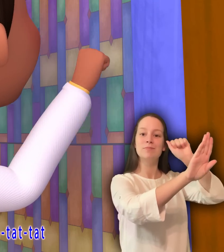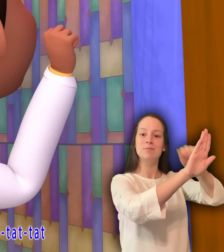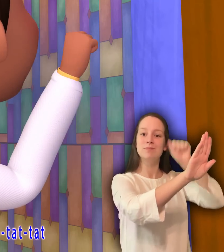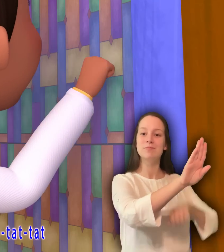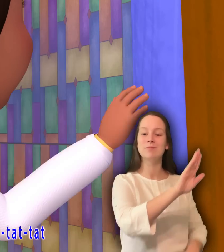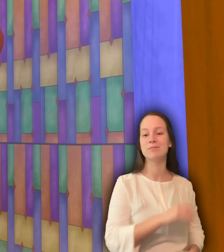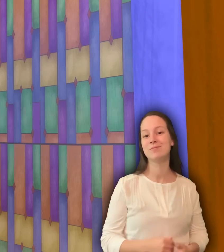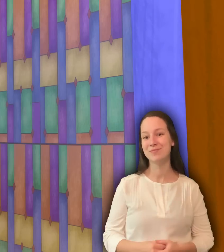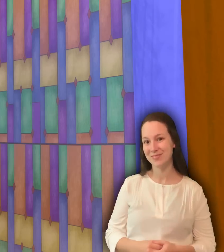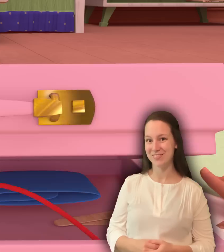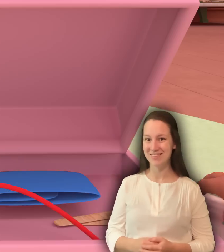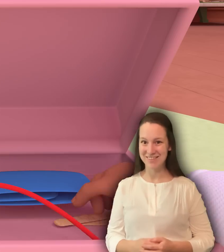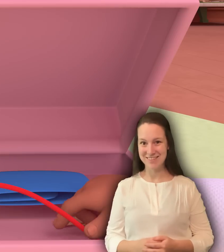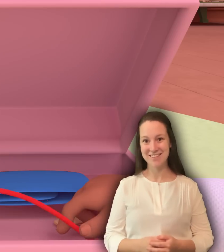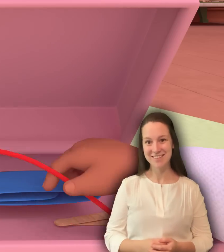r